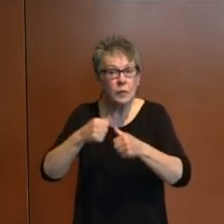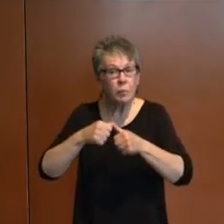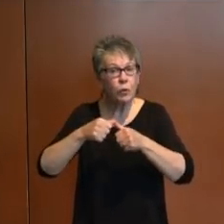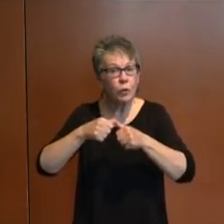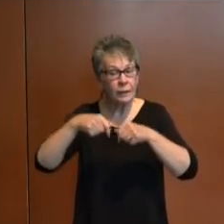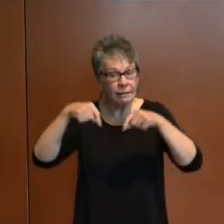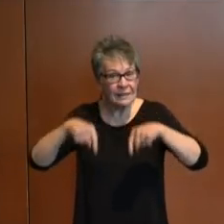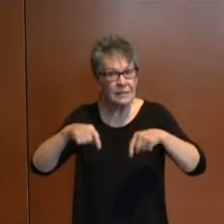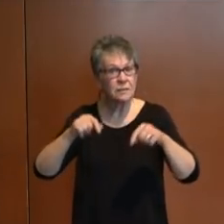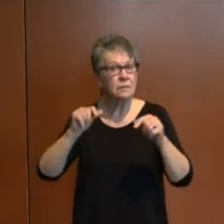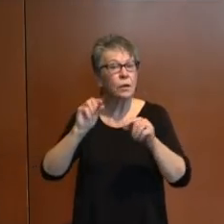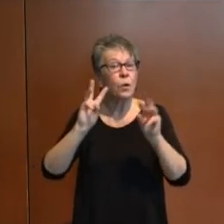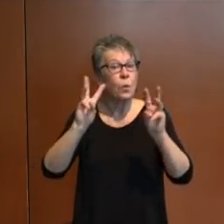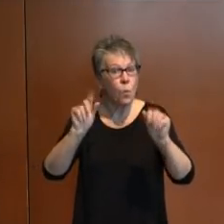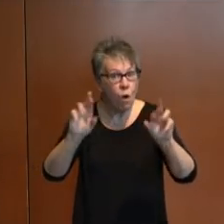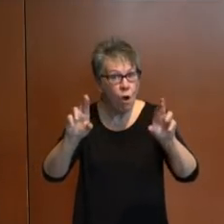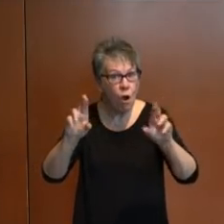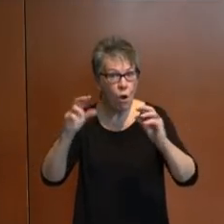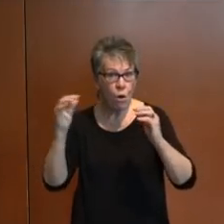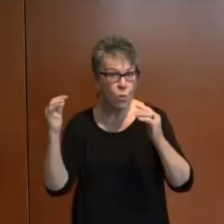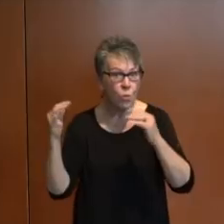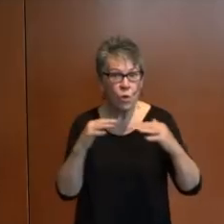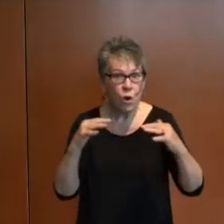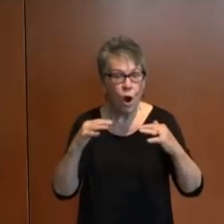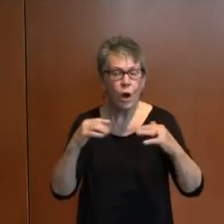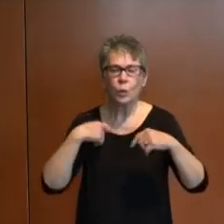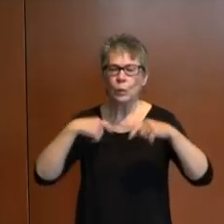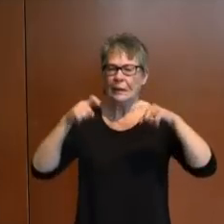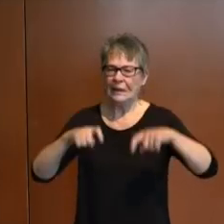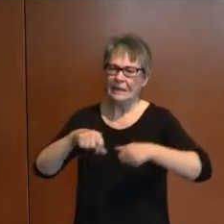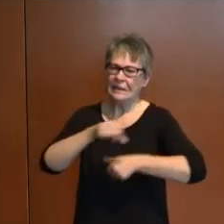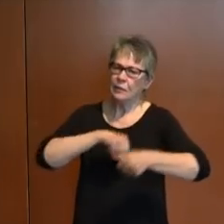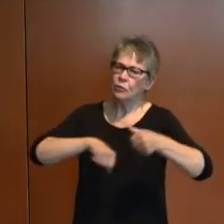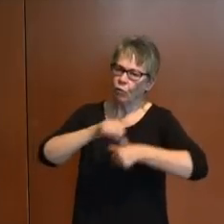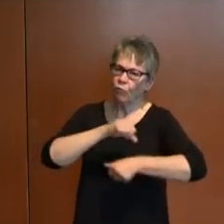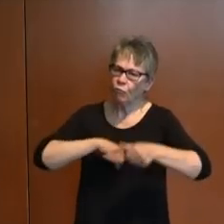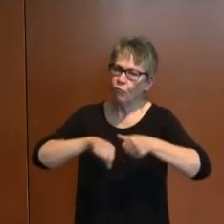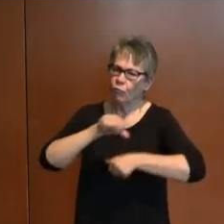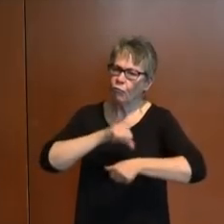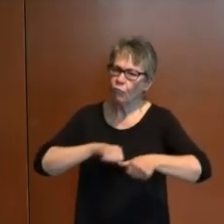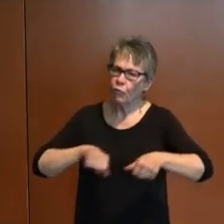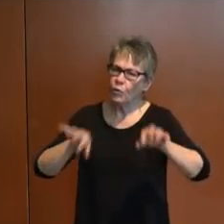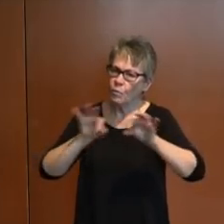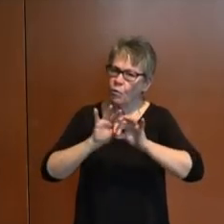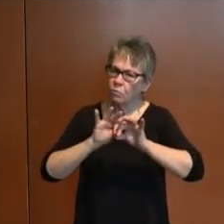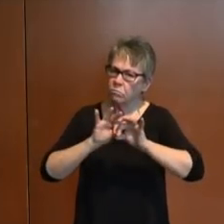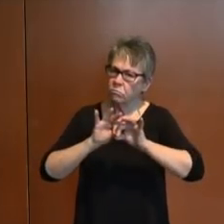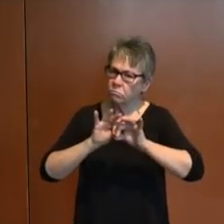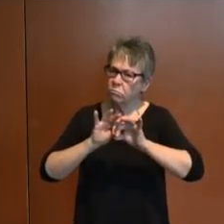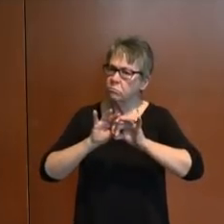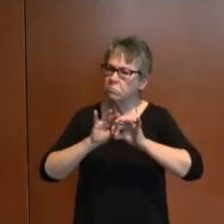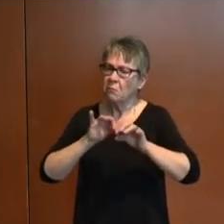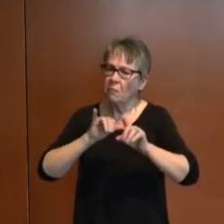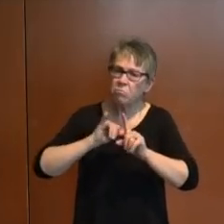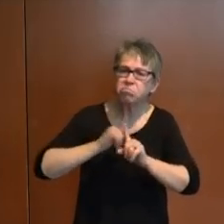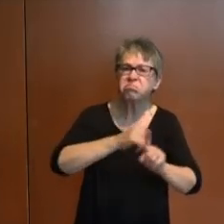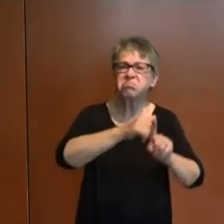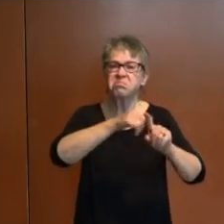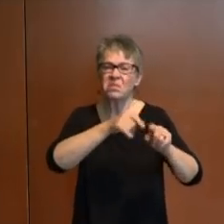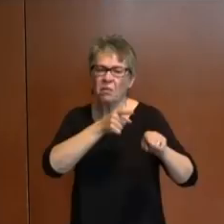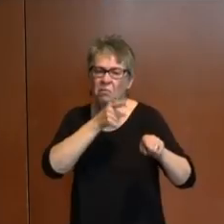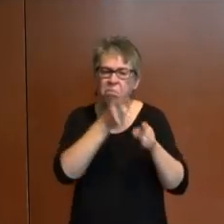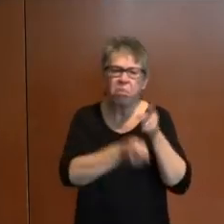any other bullying or vilification of communities, one community or another, is it's normally completely and